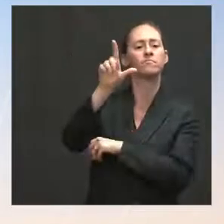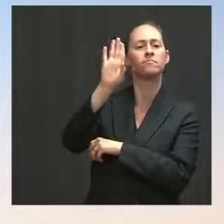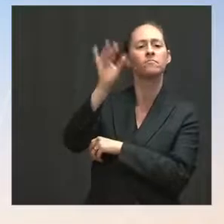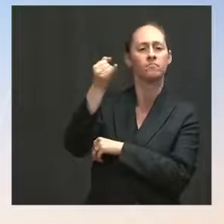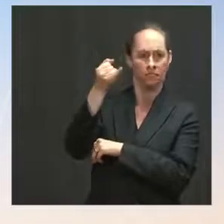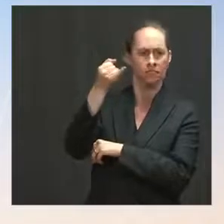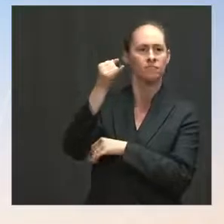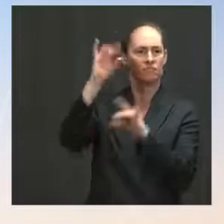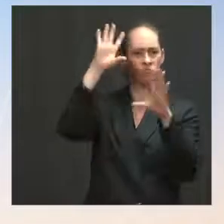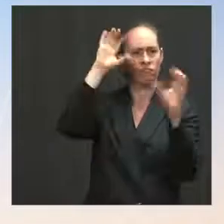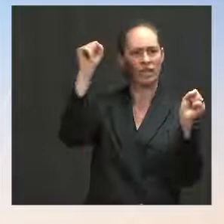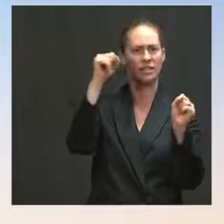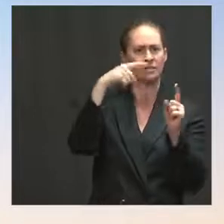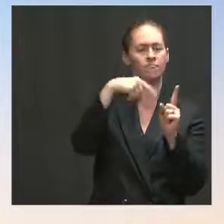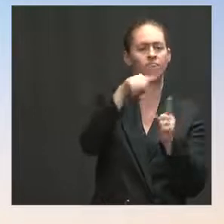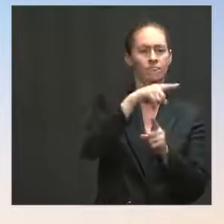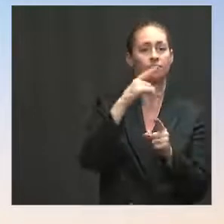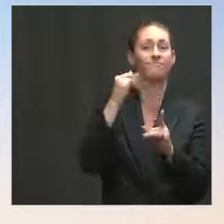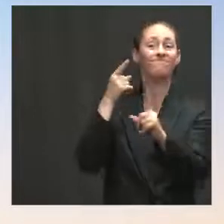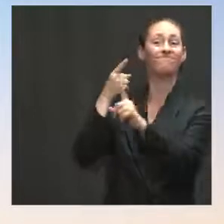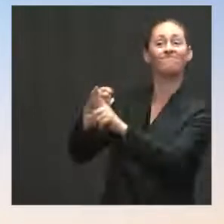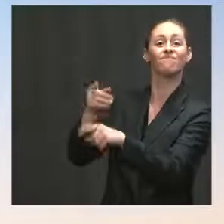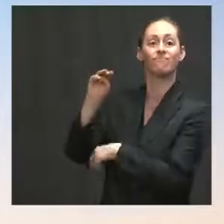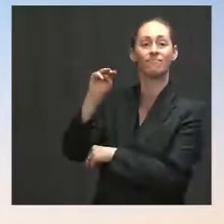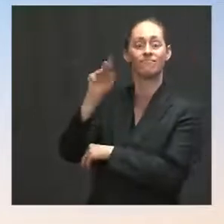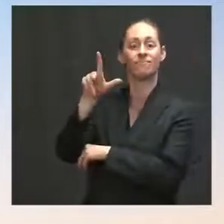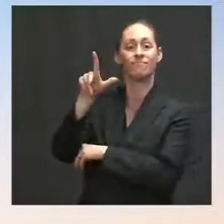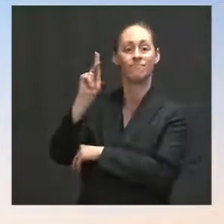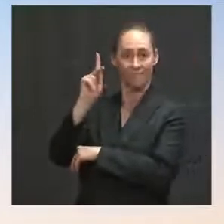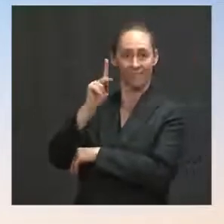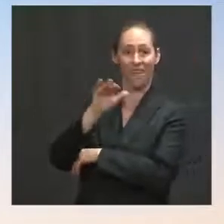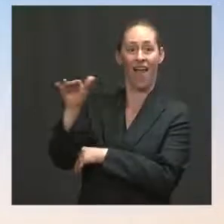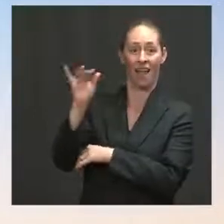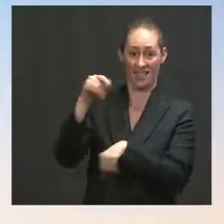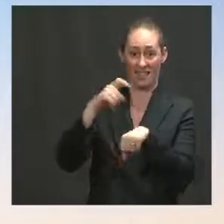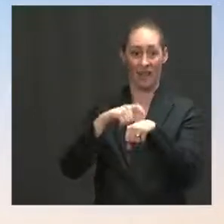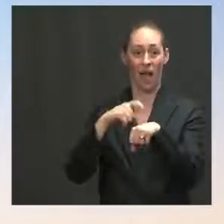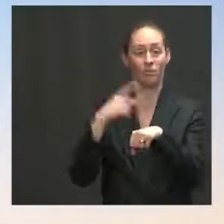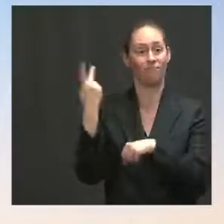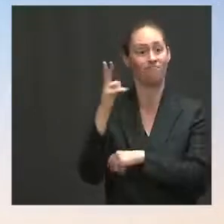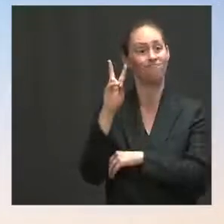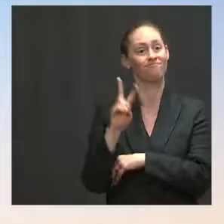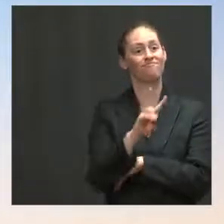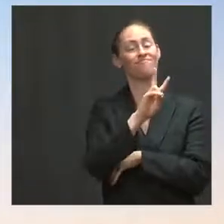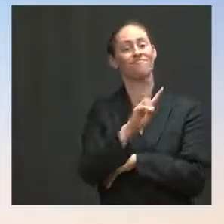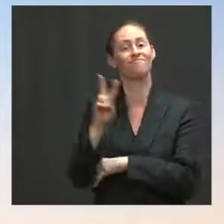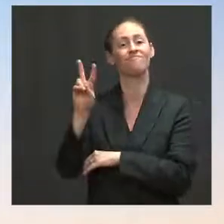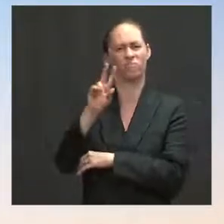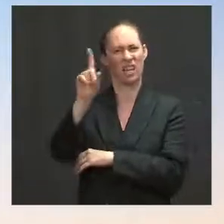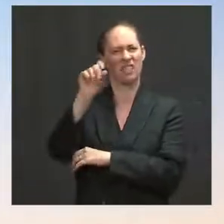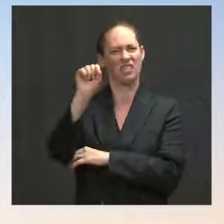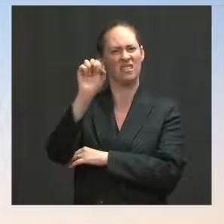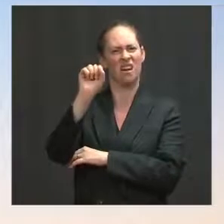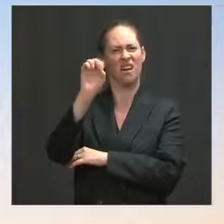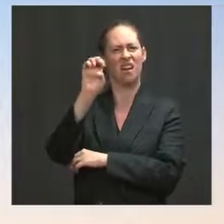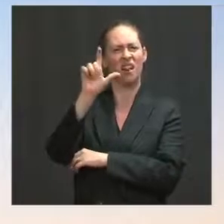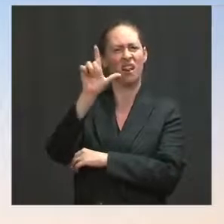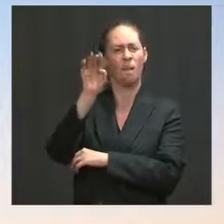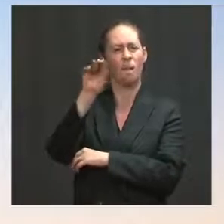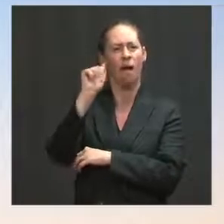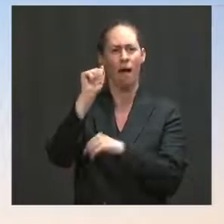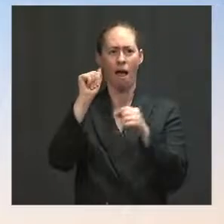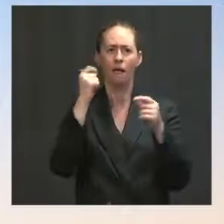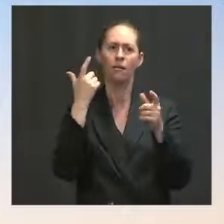he talked to him about voting rights when they went to Selma? Is this an effort to get the coalitions to go out and